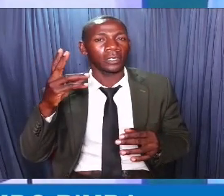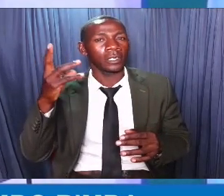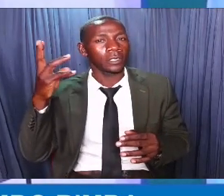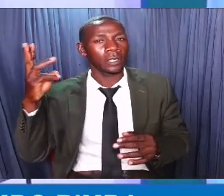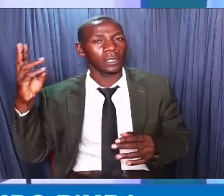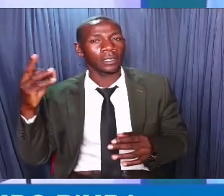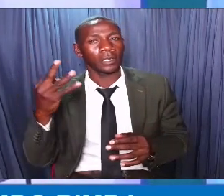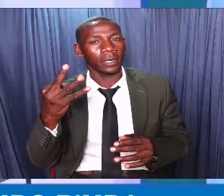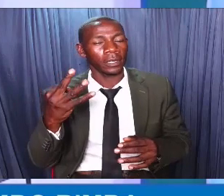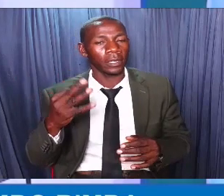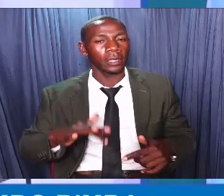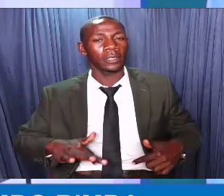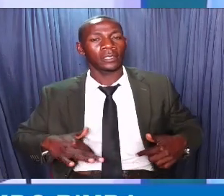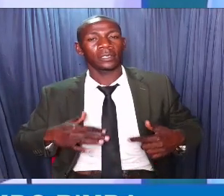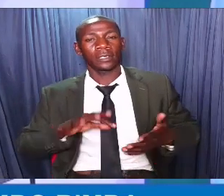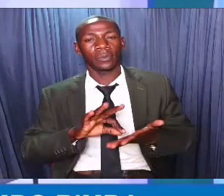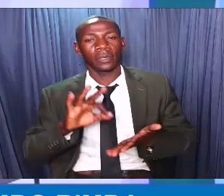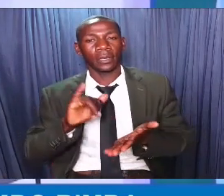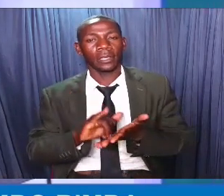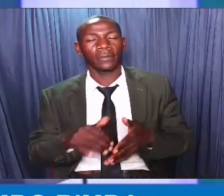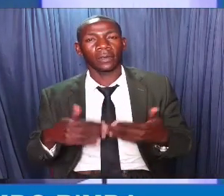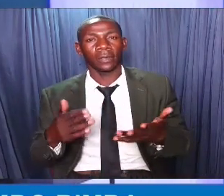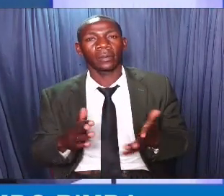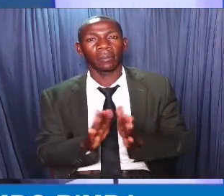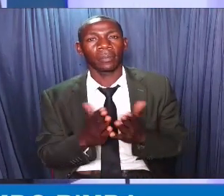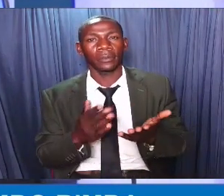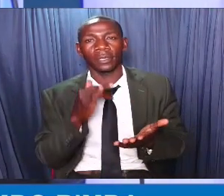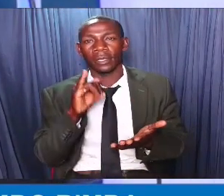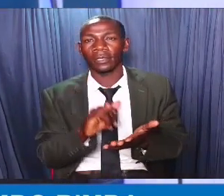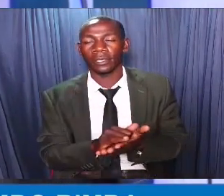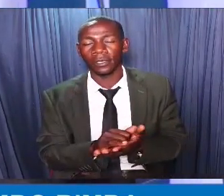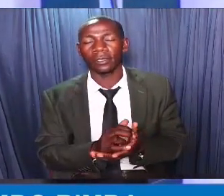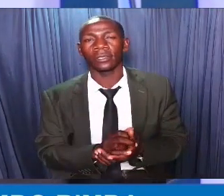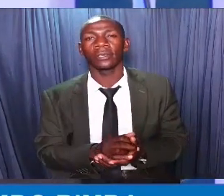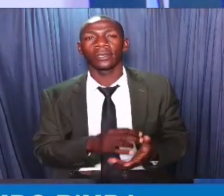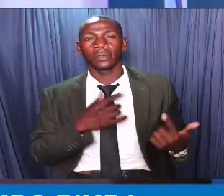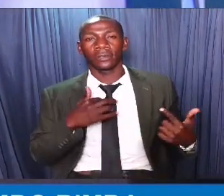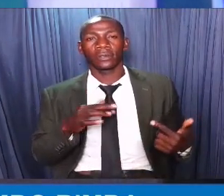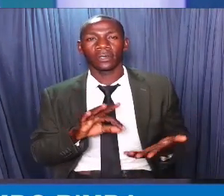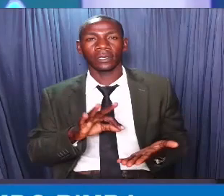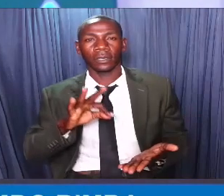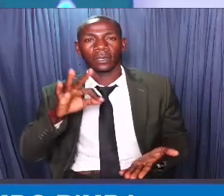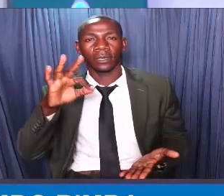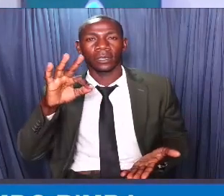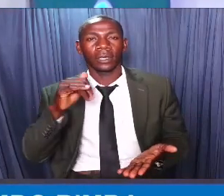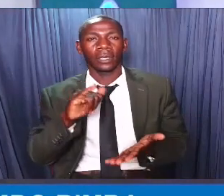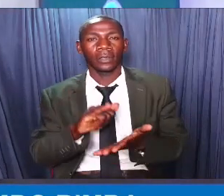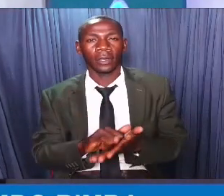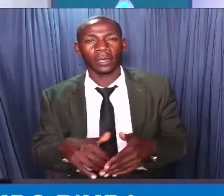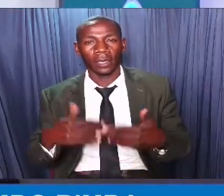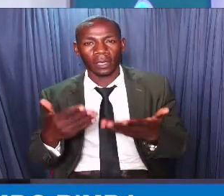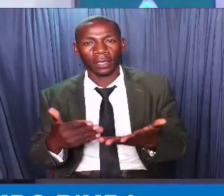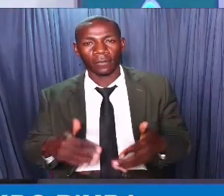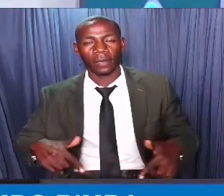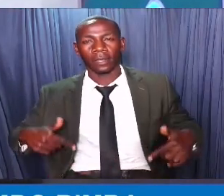6:63. Roho ndio itiayo uzima. It is the spirit that quickens. Biblia inasema. The Bible says so. Roho it is itiayo uzima. The